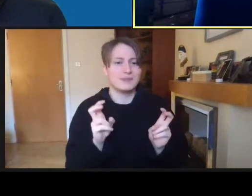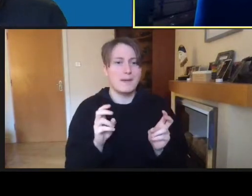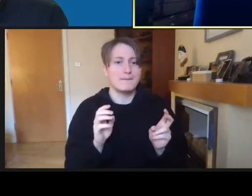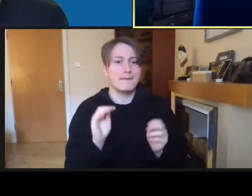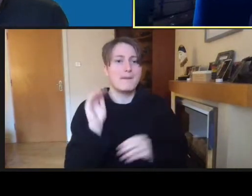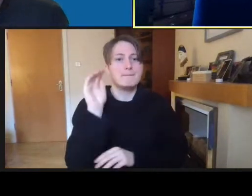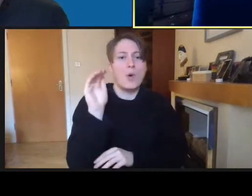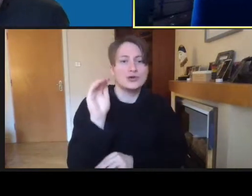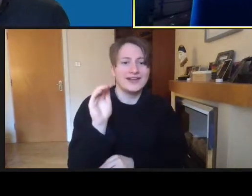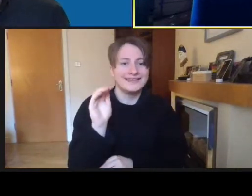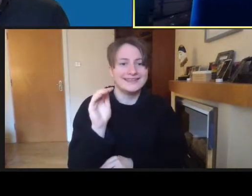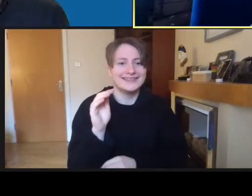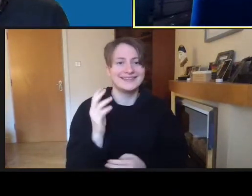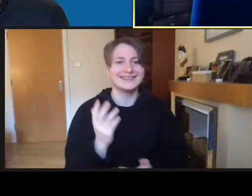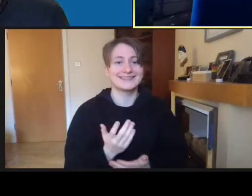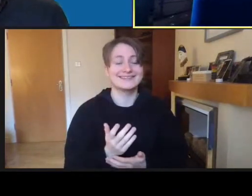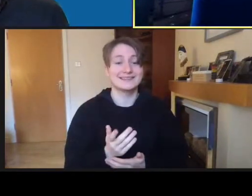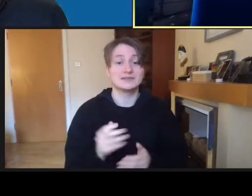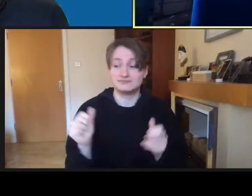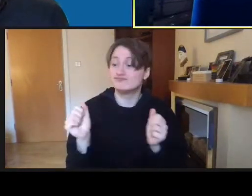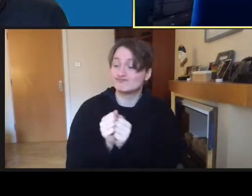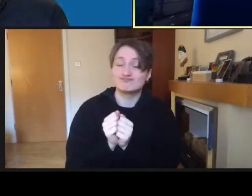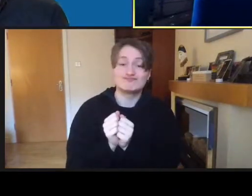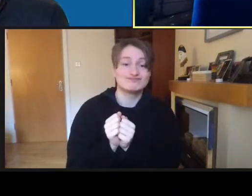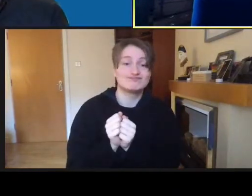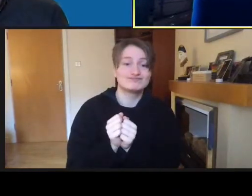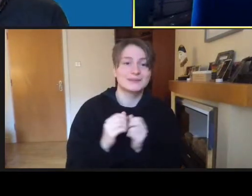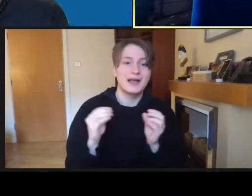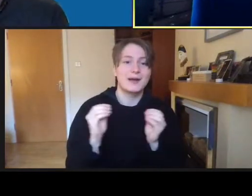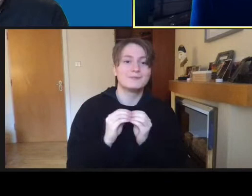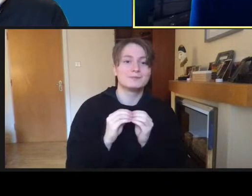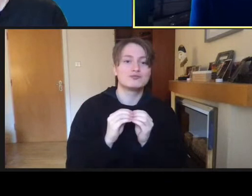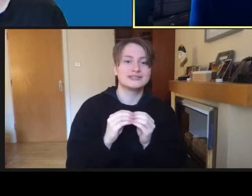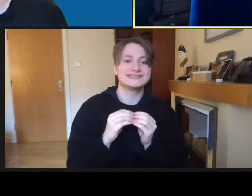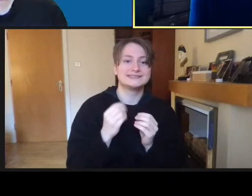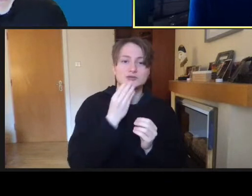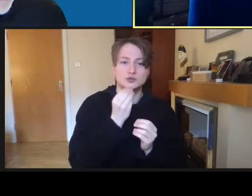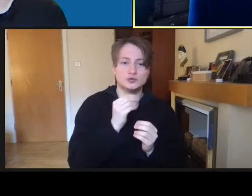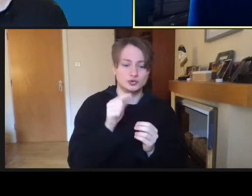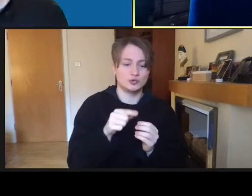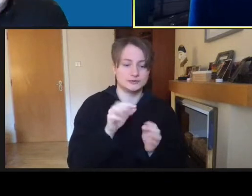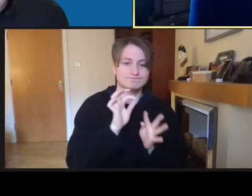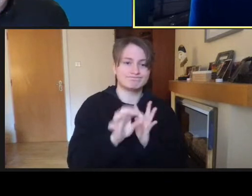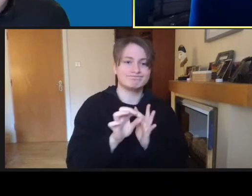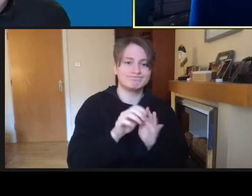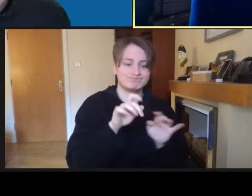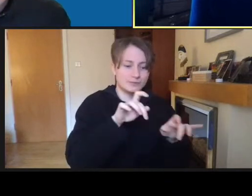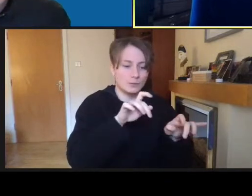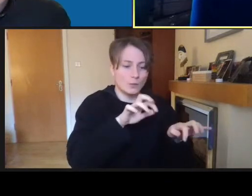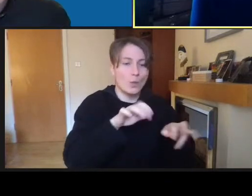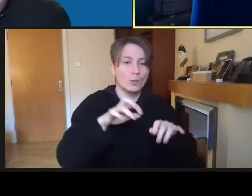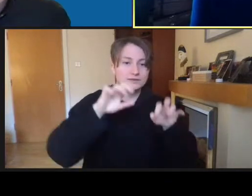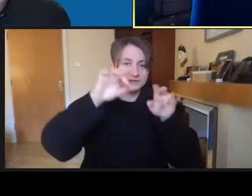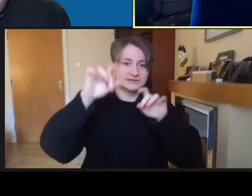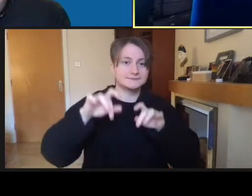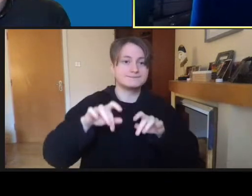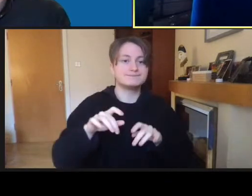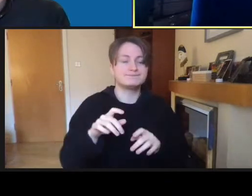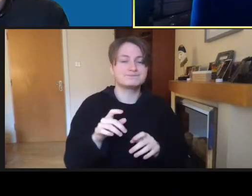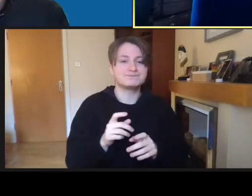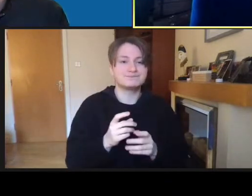exactly. Those notes which Britten so effectively uses. I mean, they're the natural harmonics, and they're